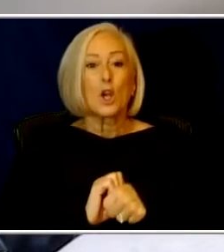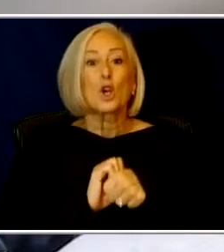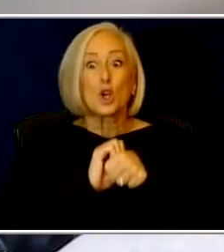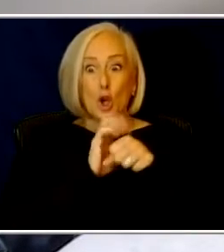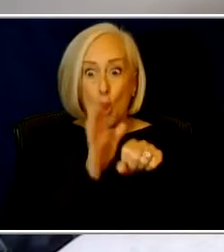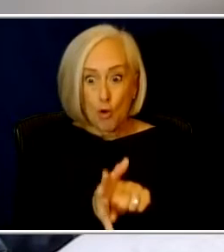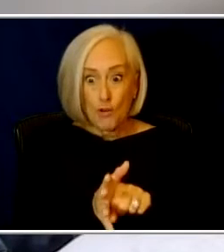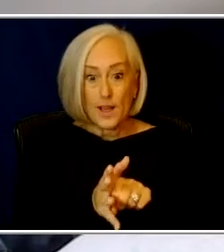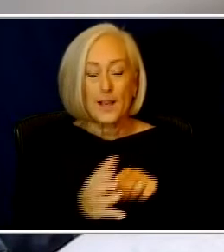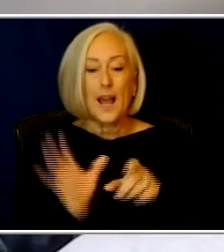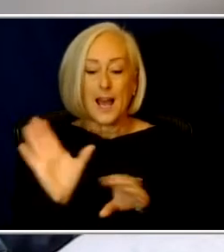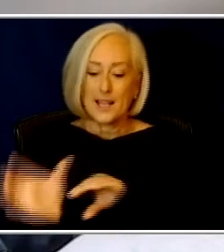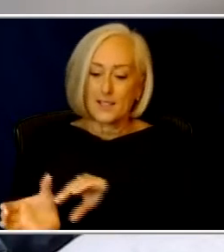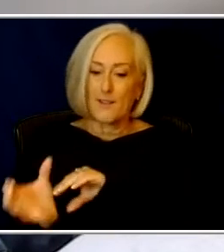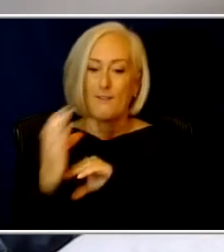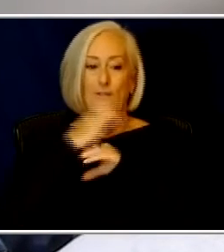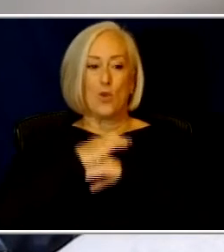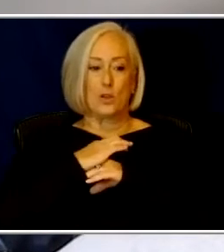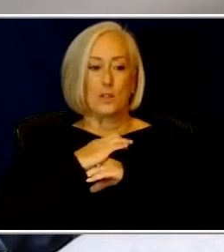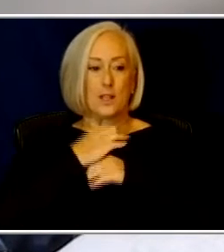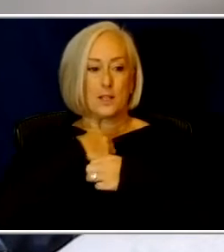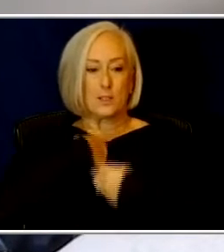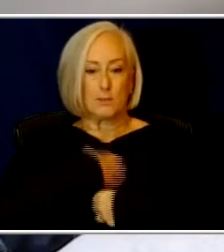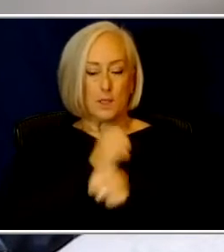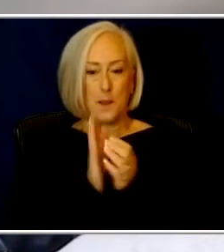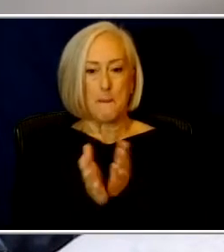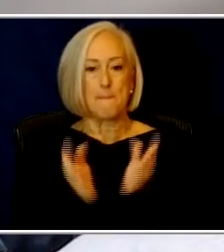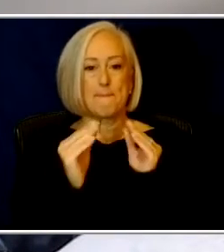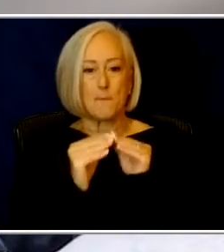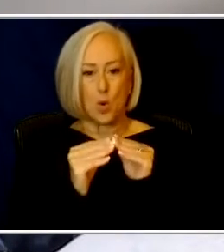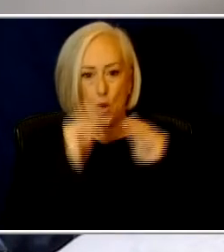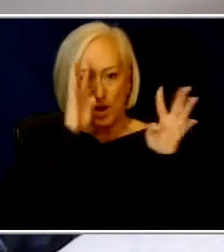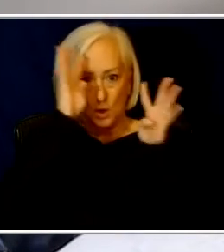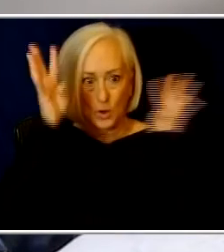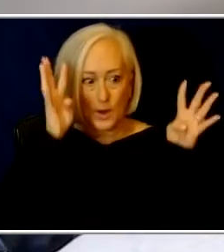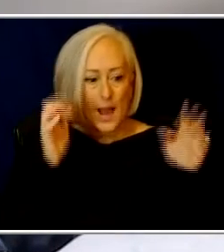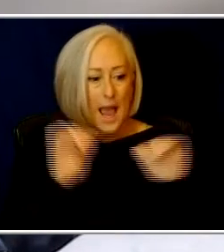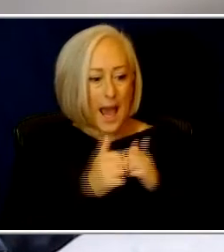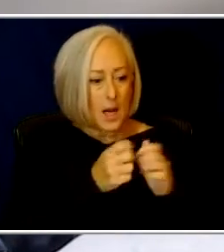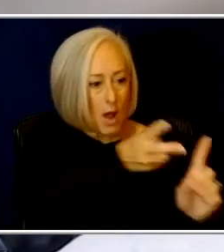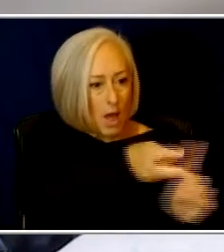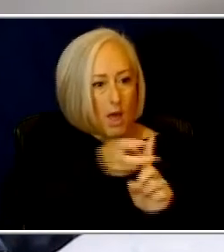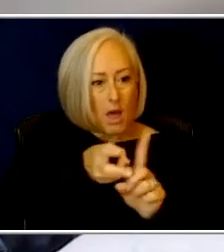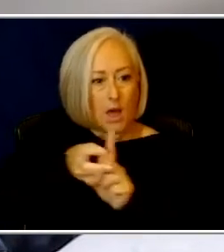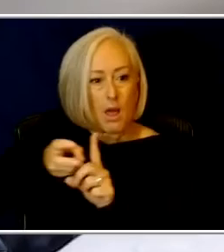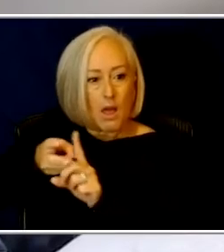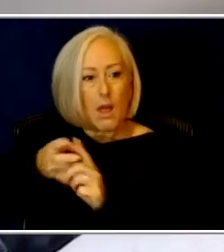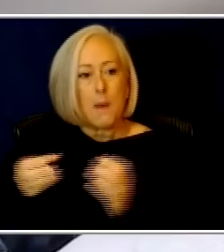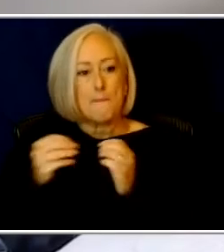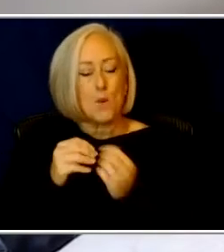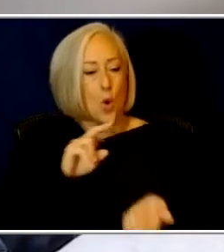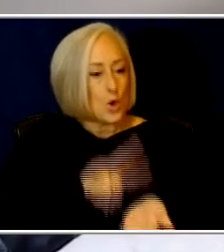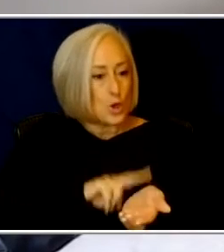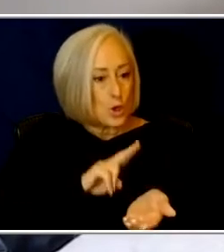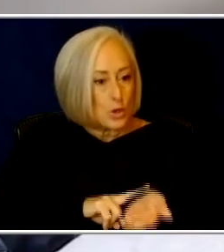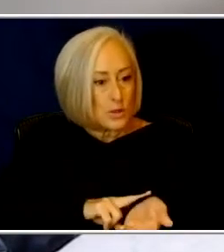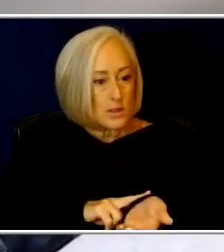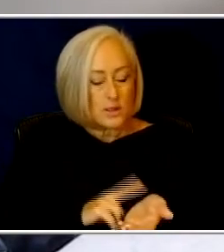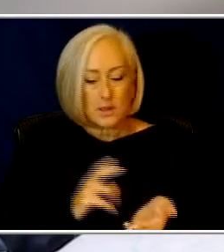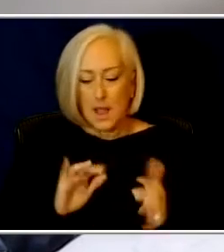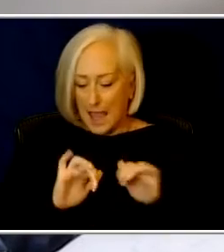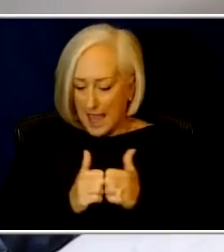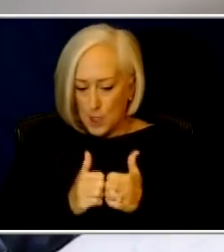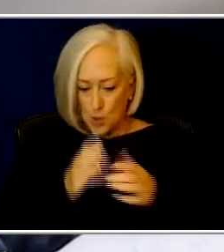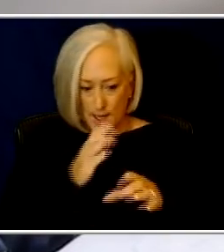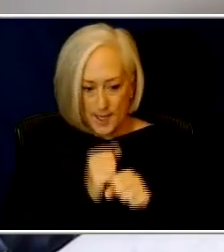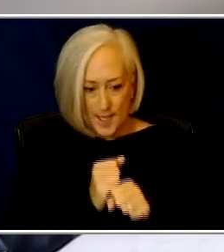creativity. How do we do this? How do we attract more nurses into the nursing field? How do